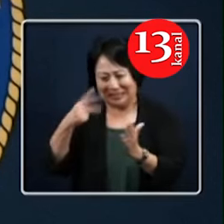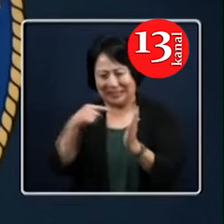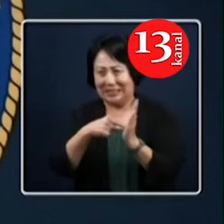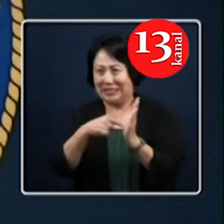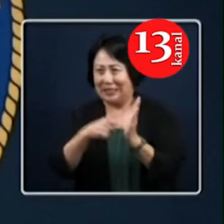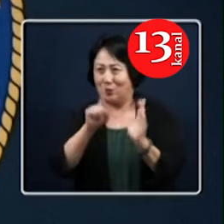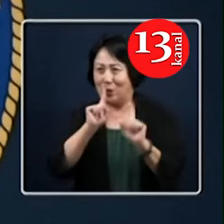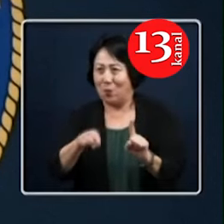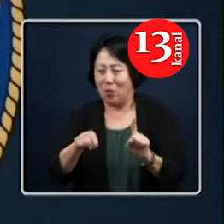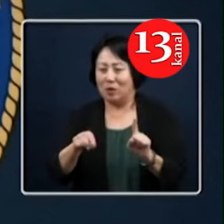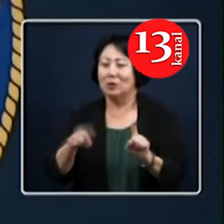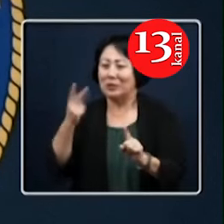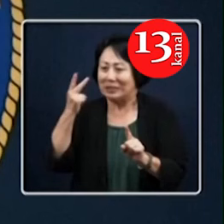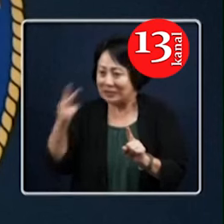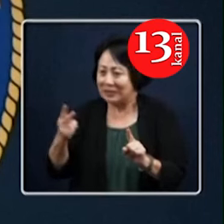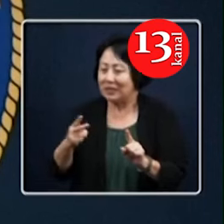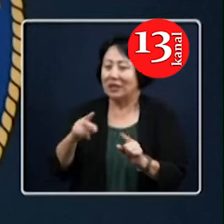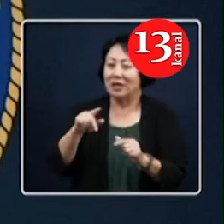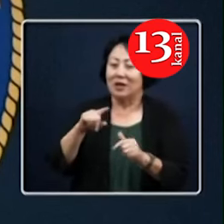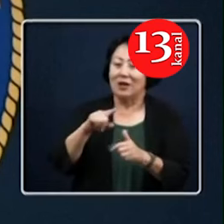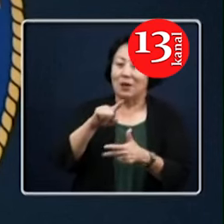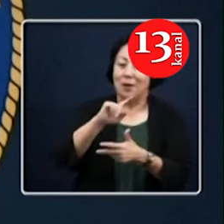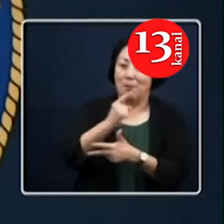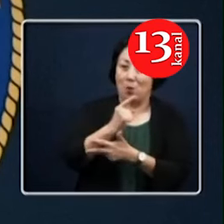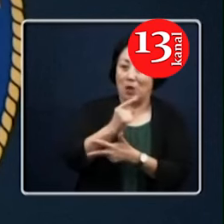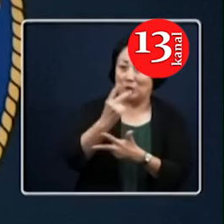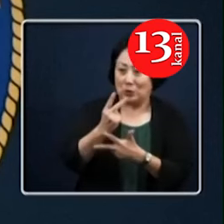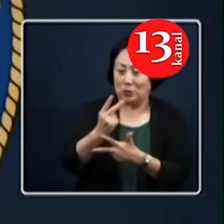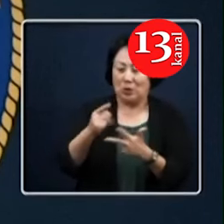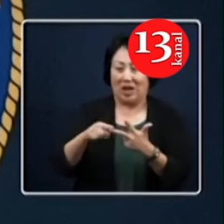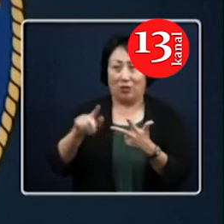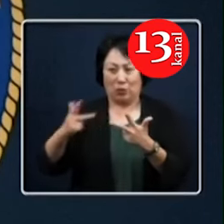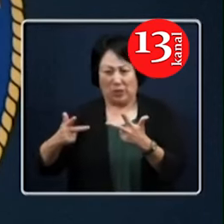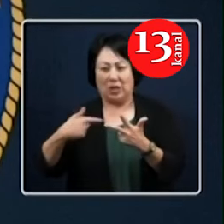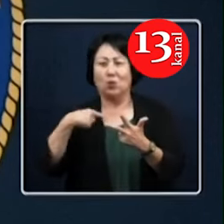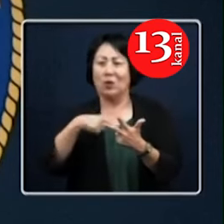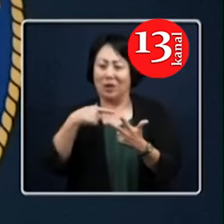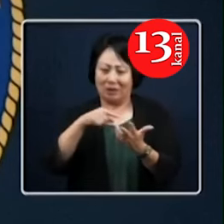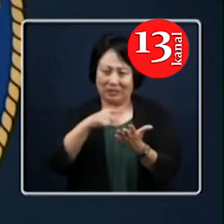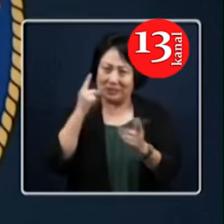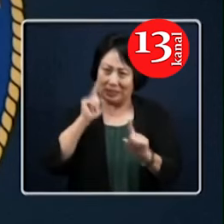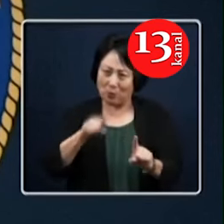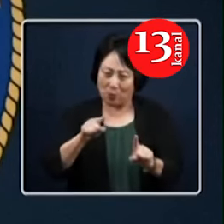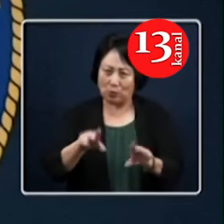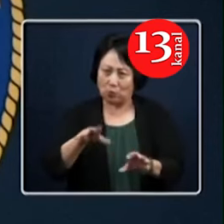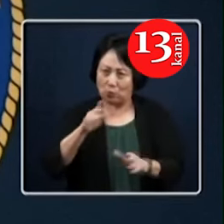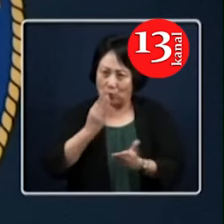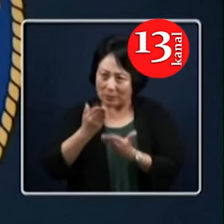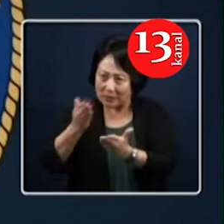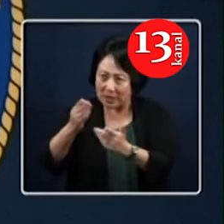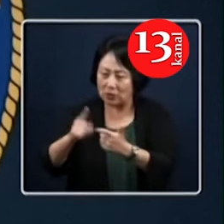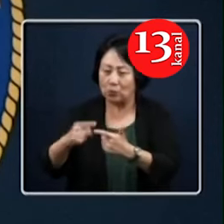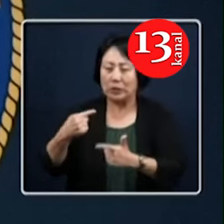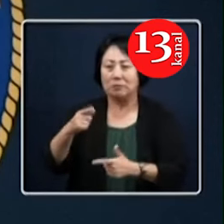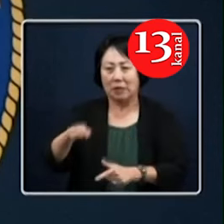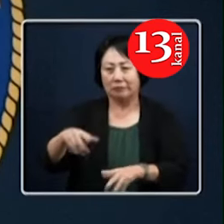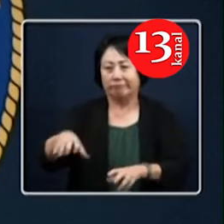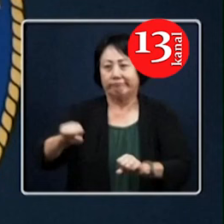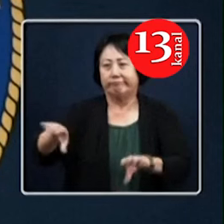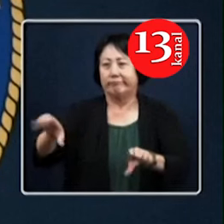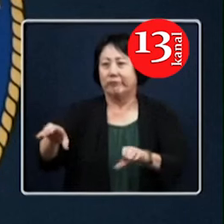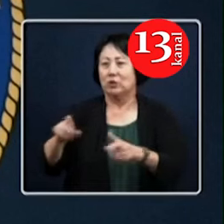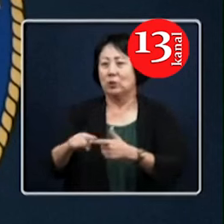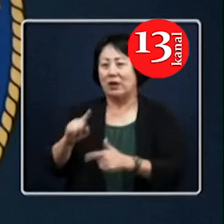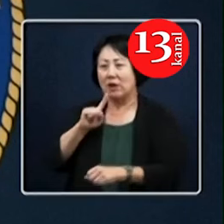which evacuation routes were blocked by downed trees or power lines. The departments share a mobile command vehicle, but